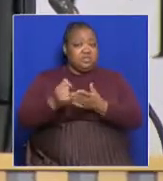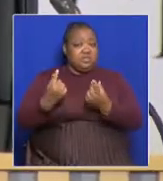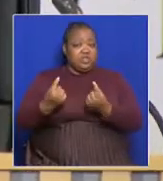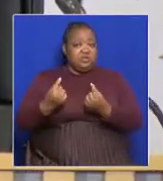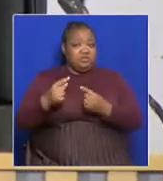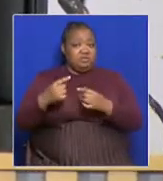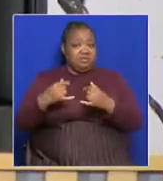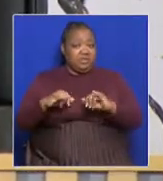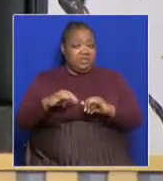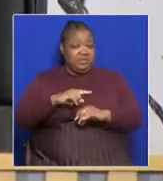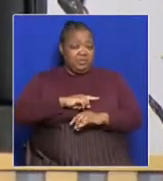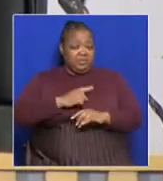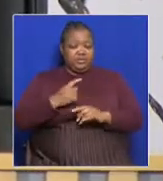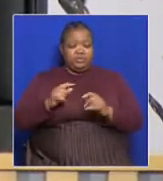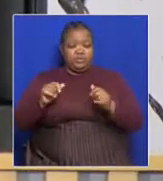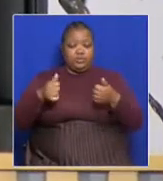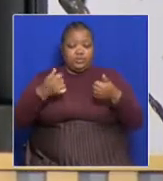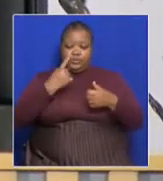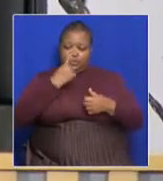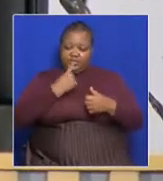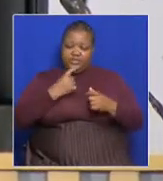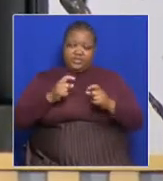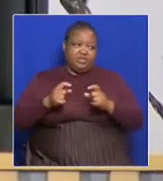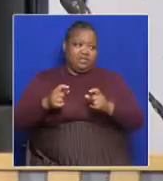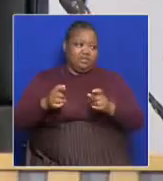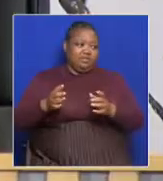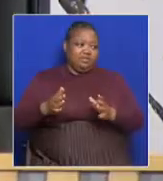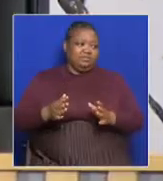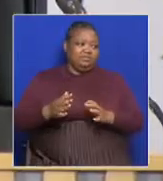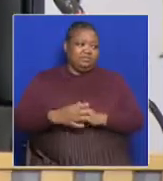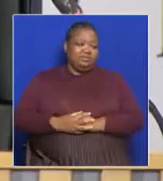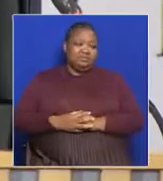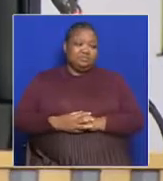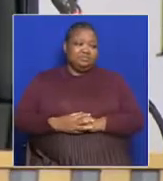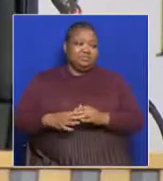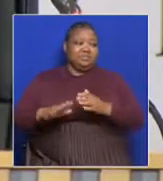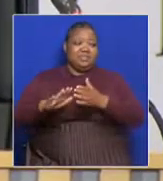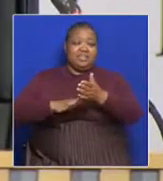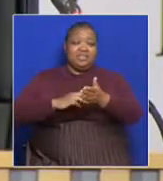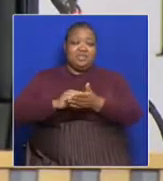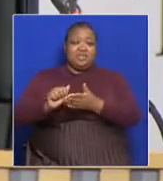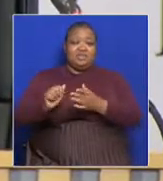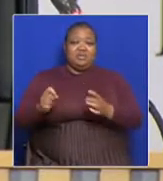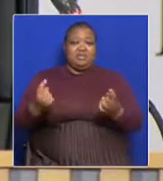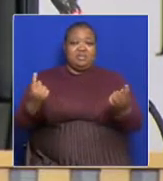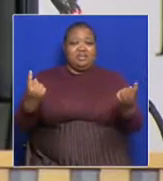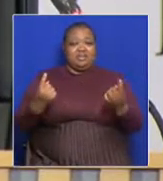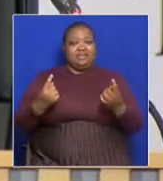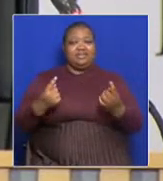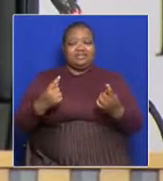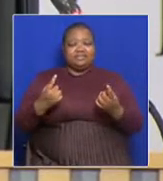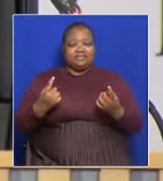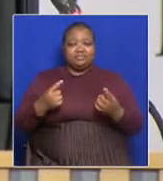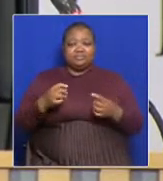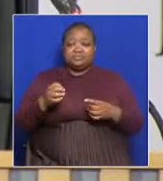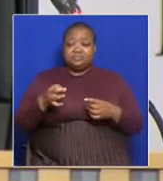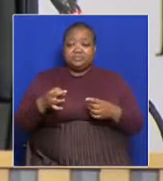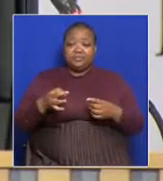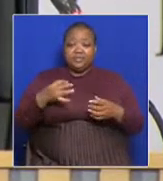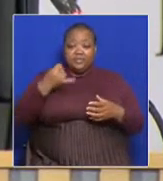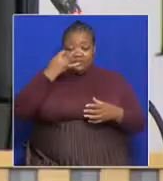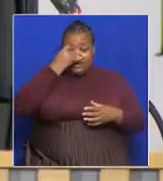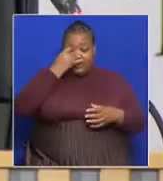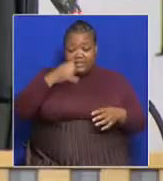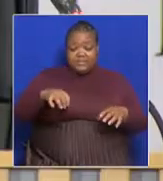Commissioner. They can't destroy until they have your exhibit. That's how it works. The lab has to